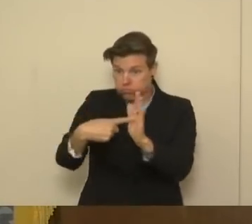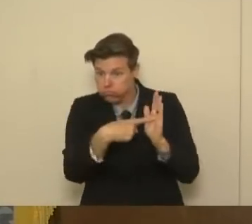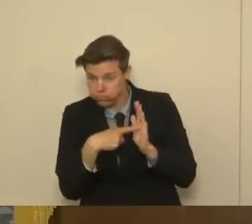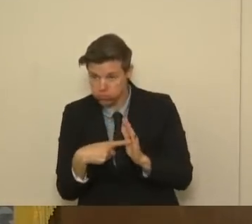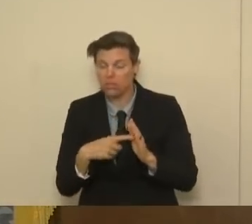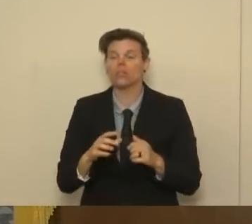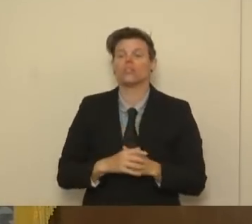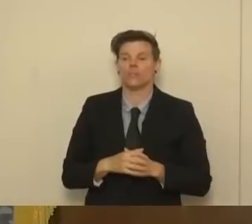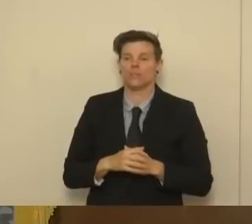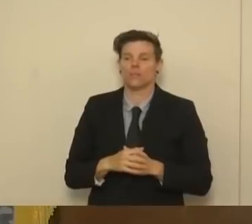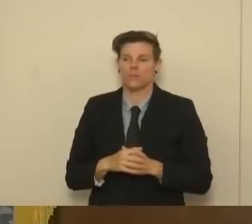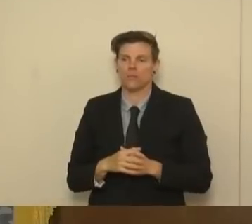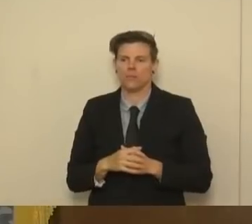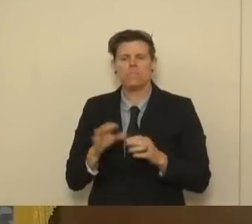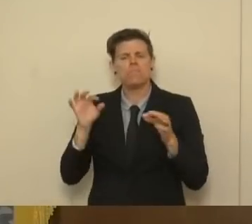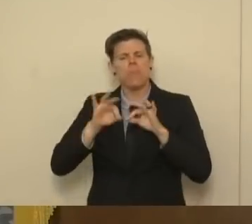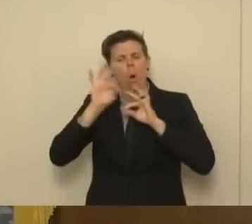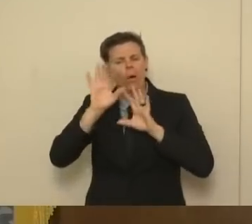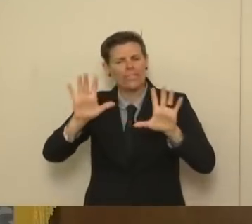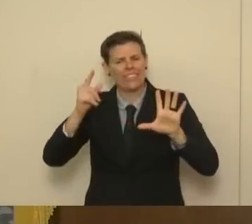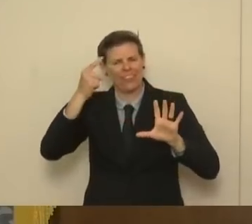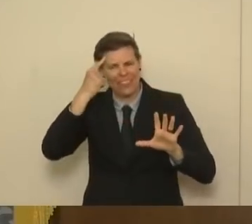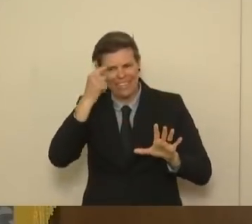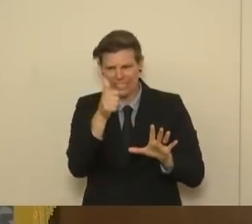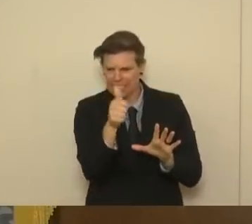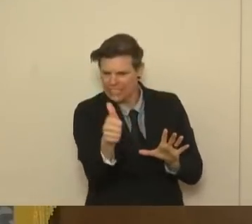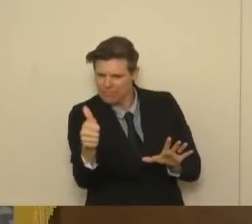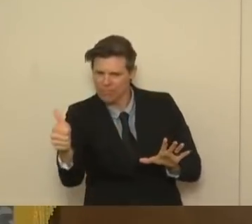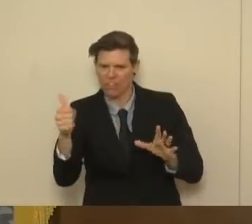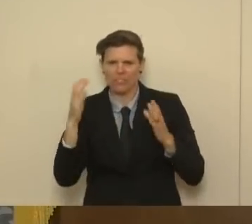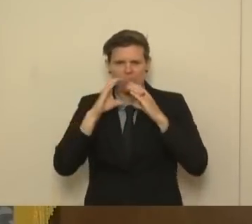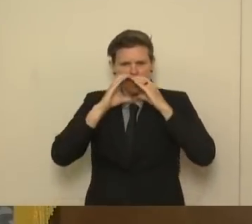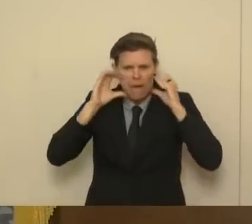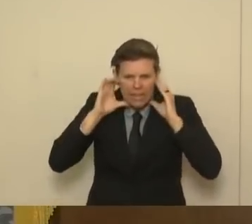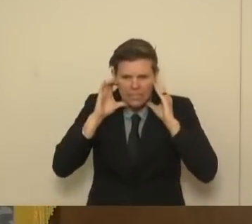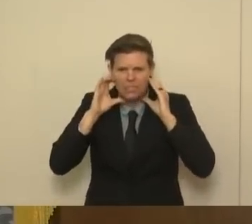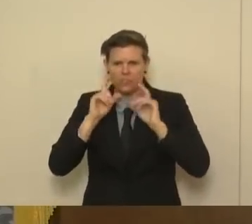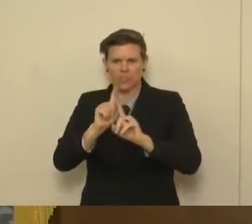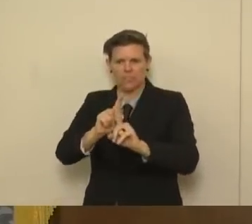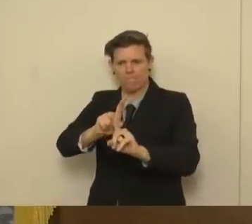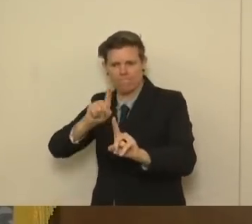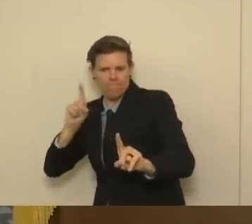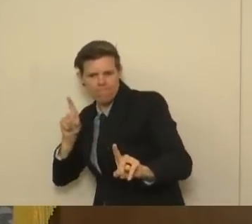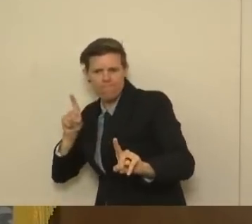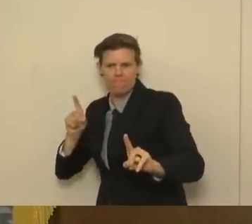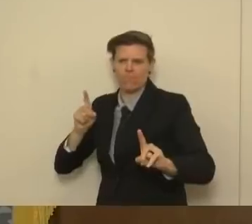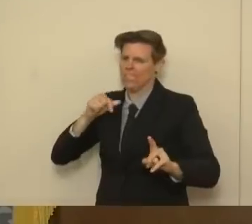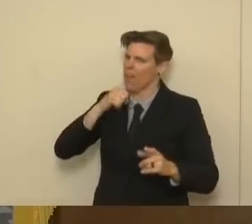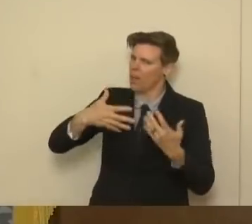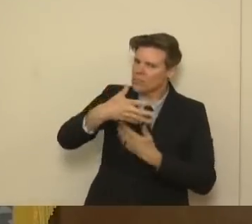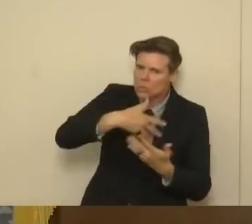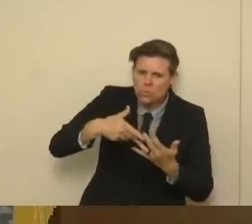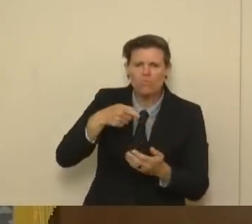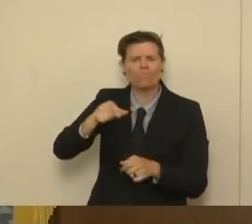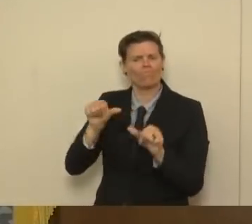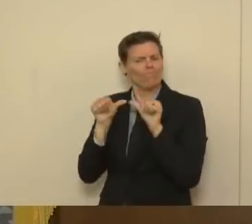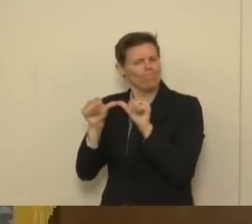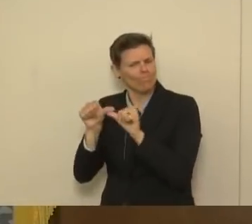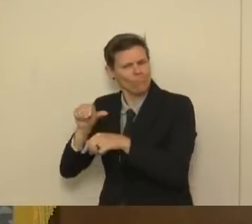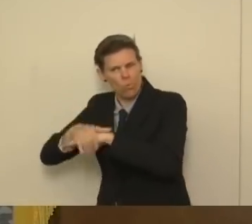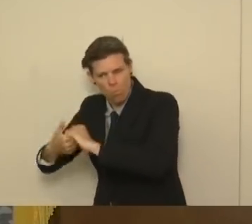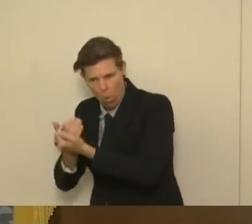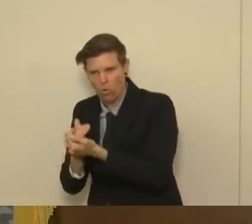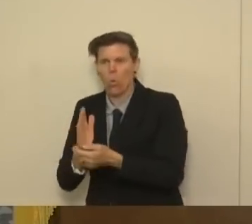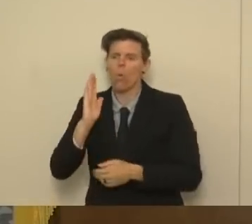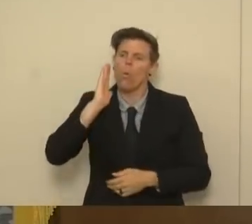wearing aspects and much more distancing and much more hand washing. Just that'll help us with flu. And